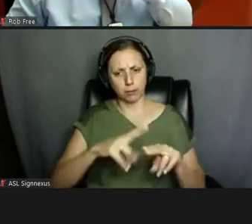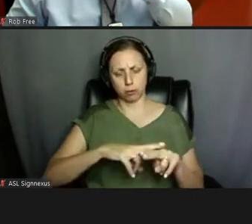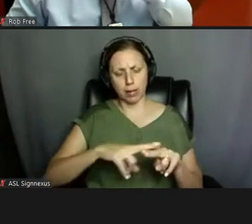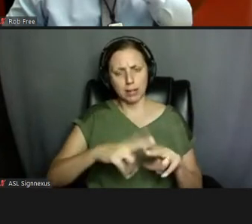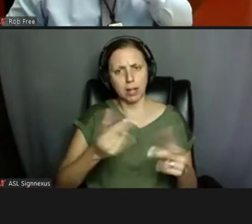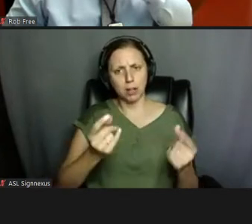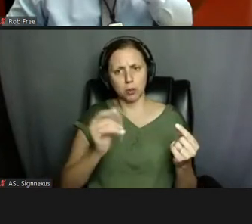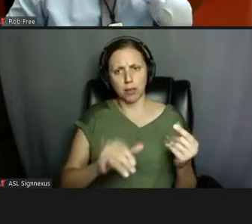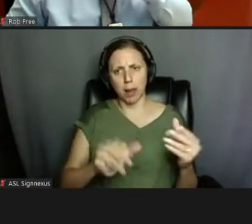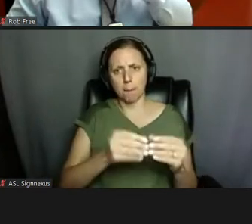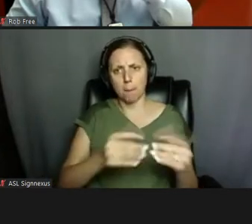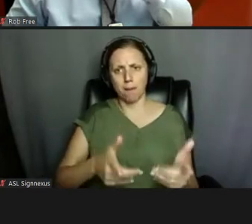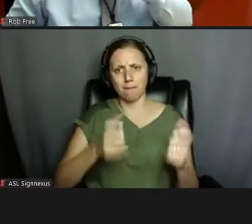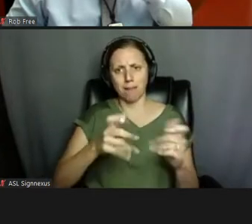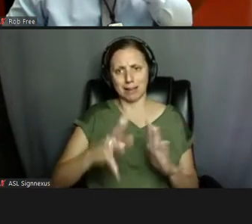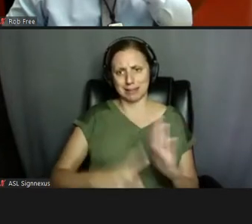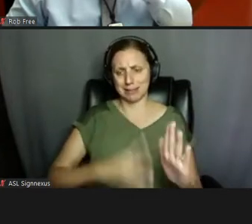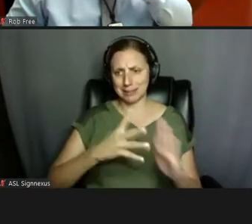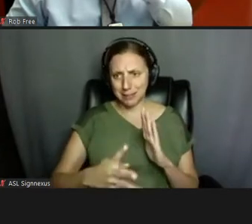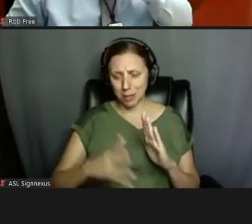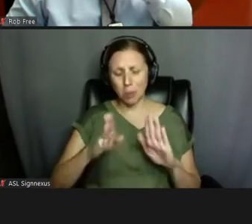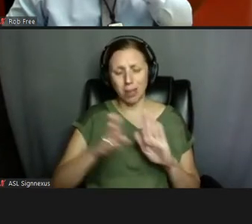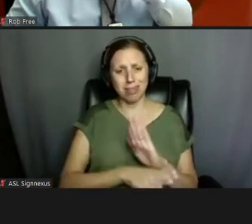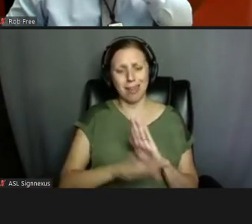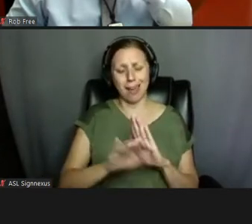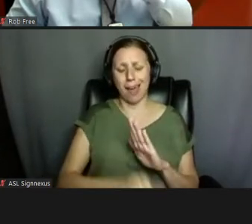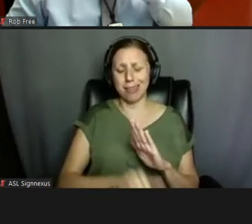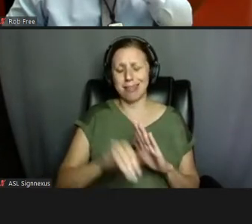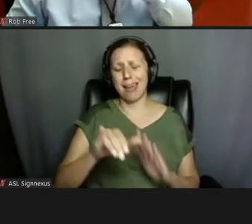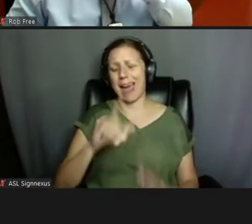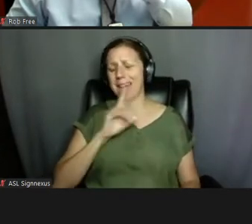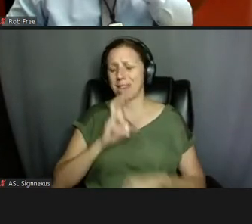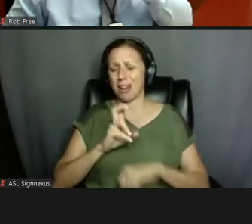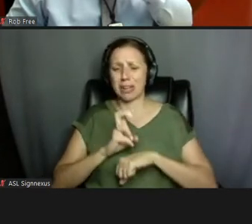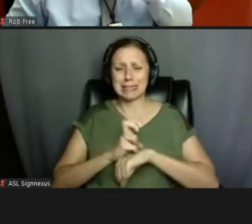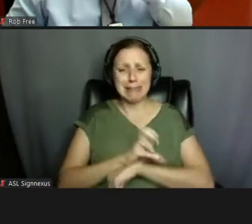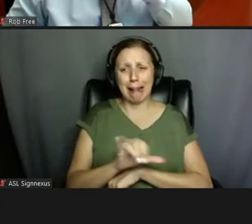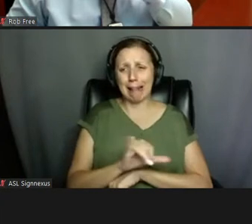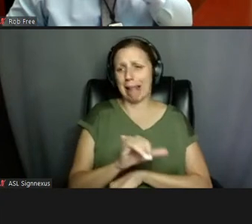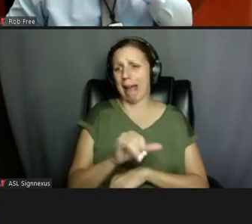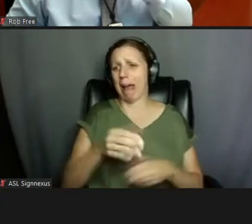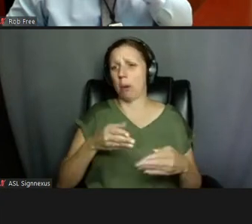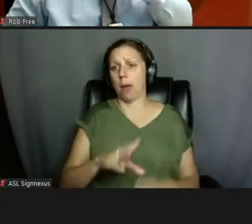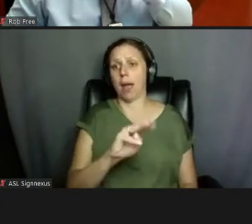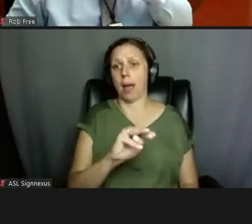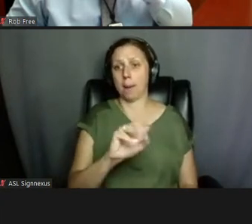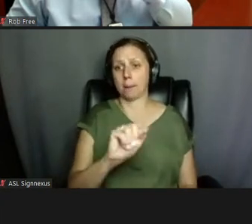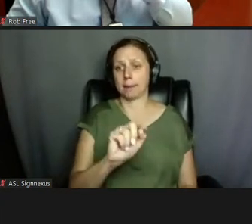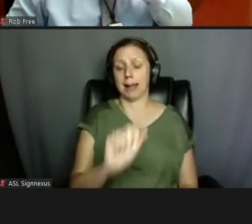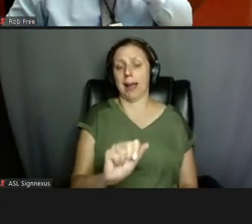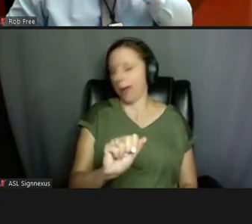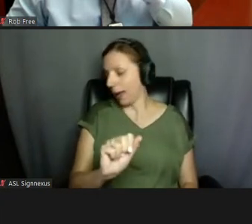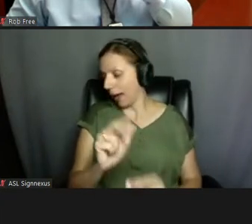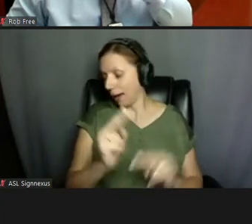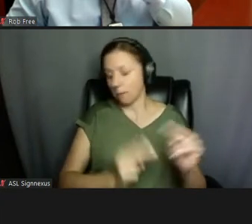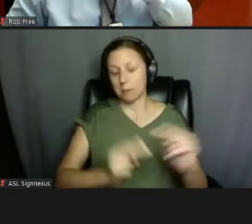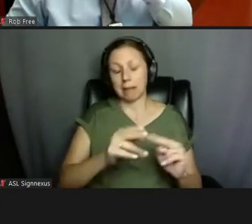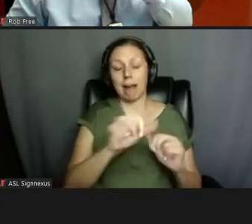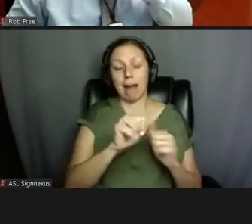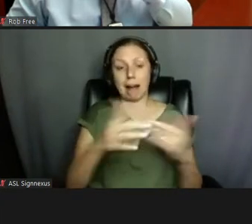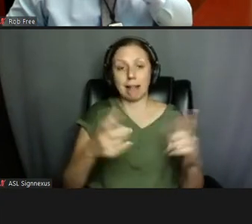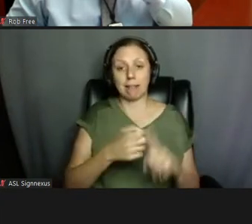far faster schedule than the snail-like way the MTA had built anything at the beginning of the East Side